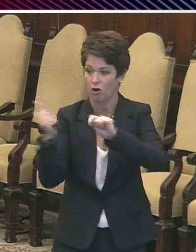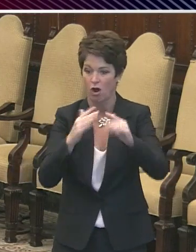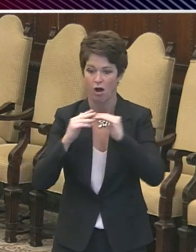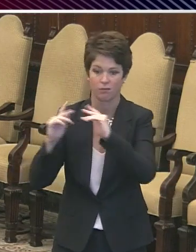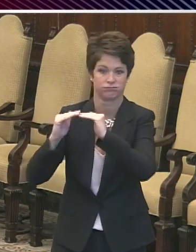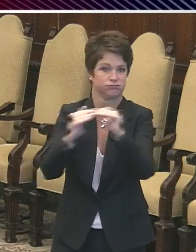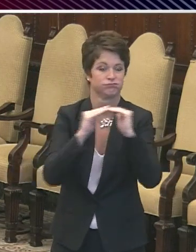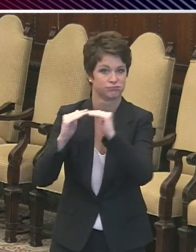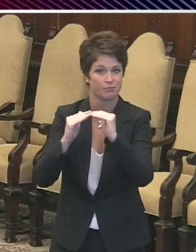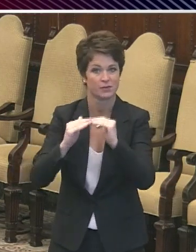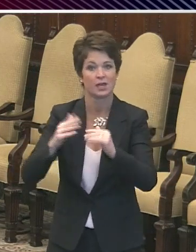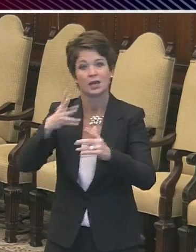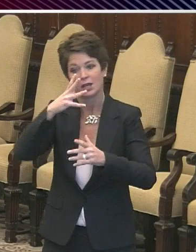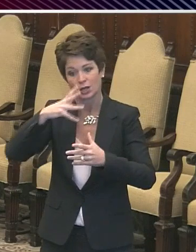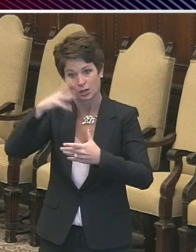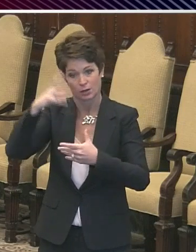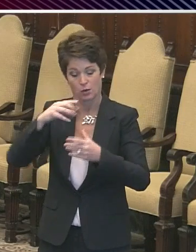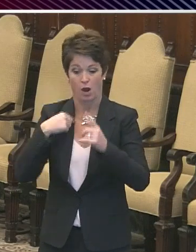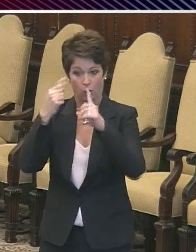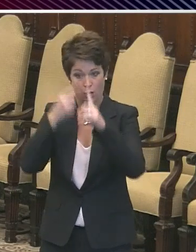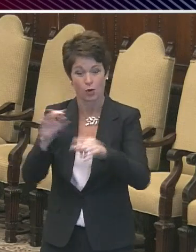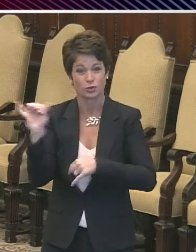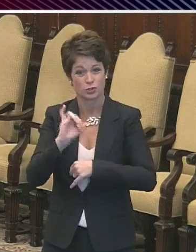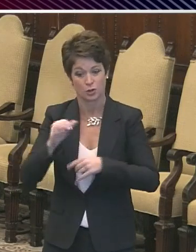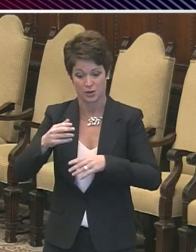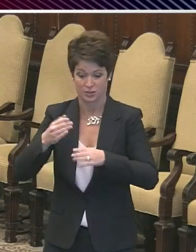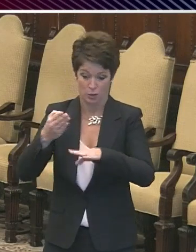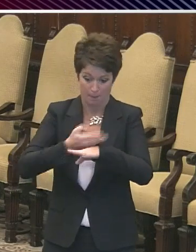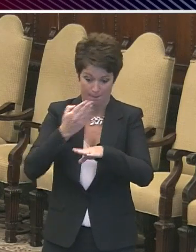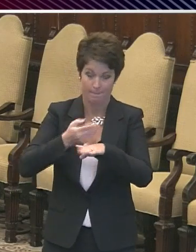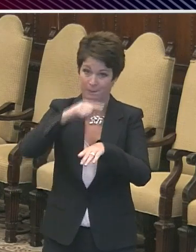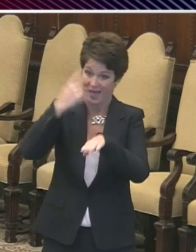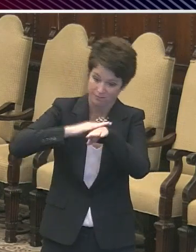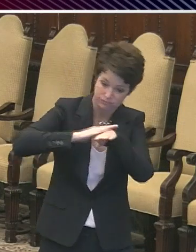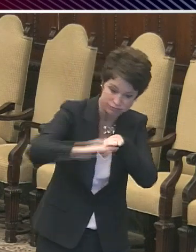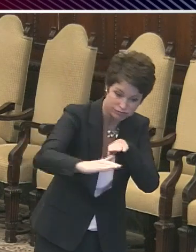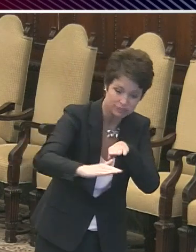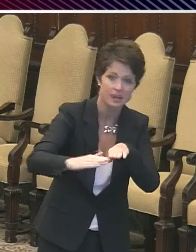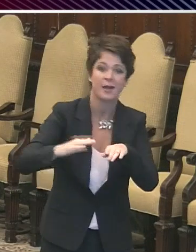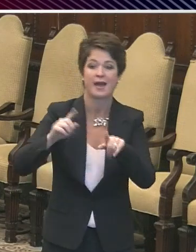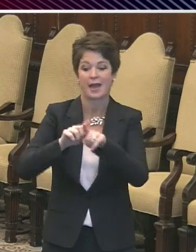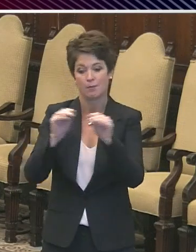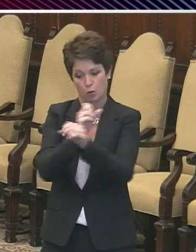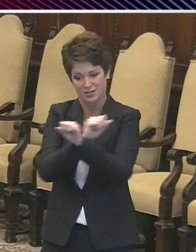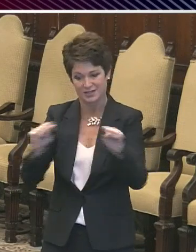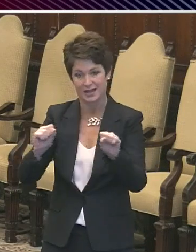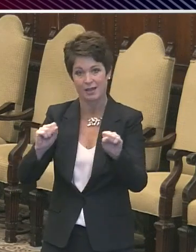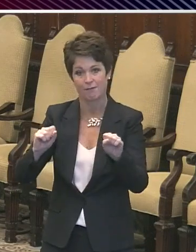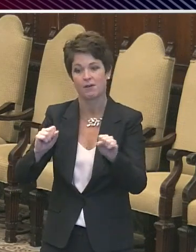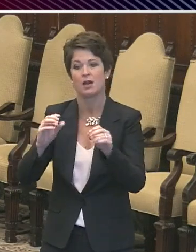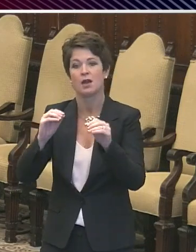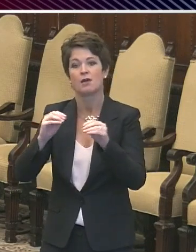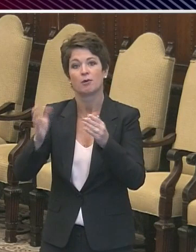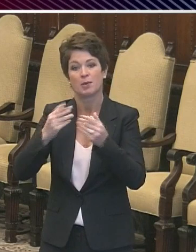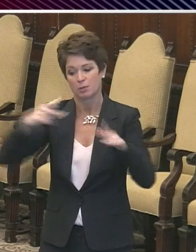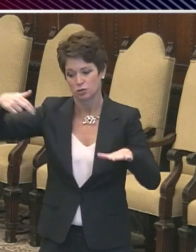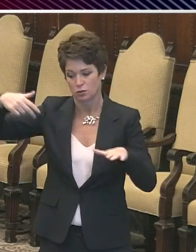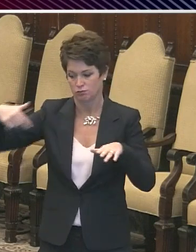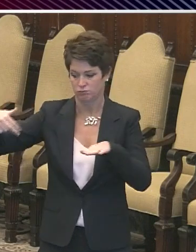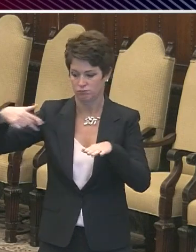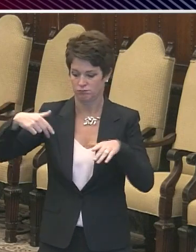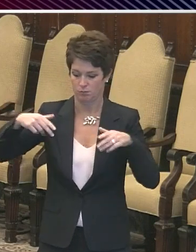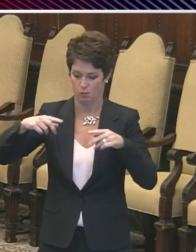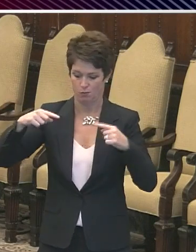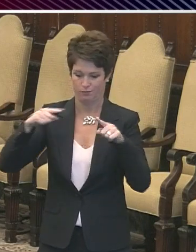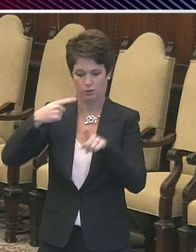includes creating a smoother street by repaving the entire road in the year 2021 and creating safer and shorter pedestrian crossings.